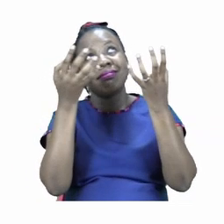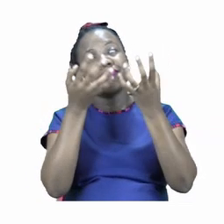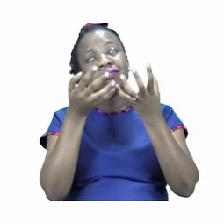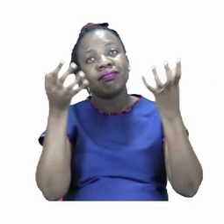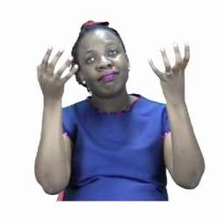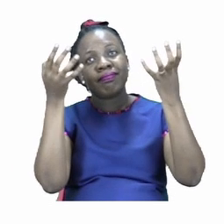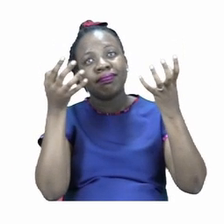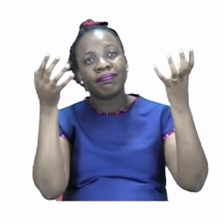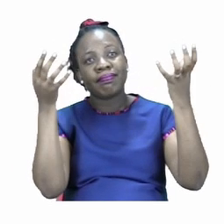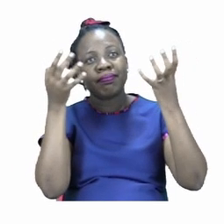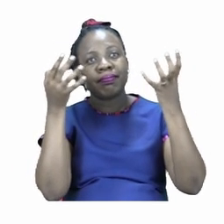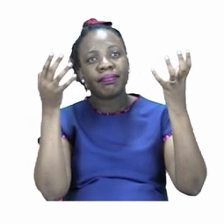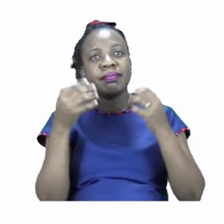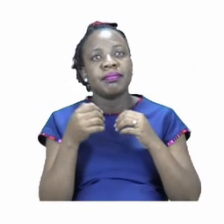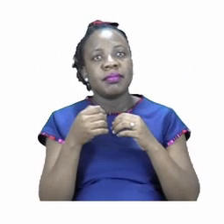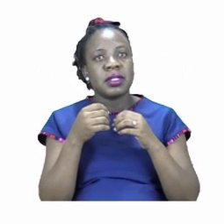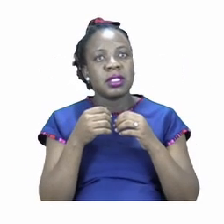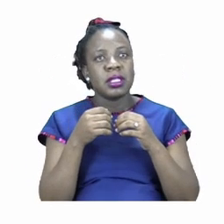clouds,